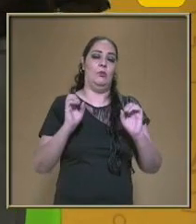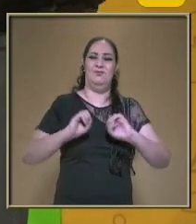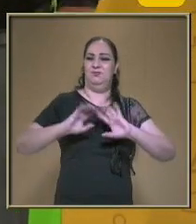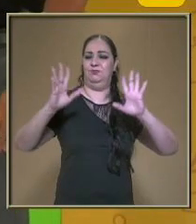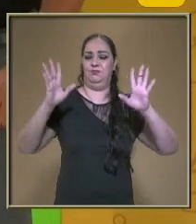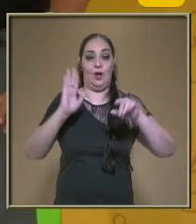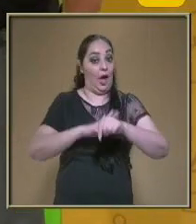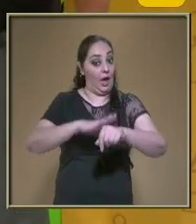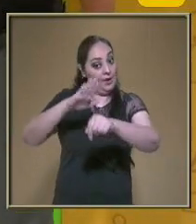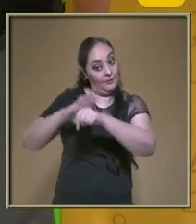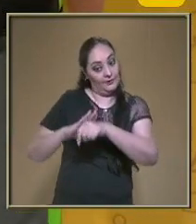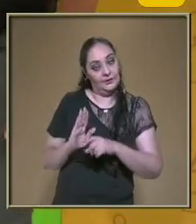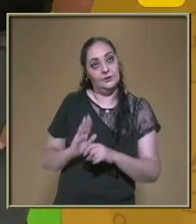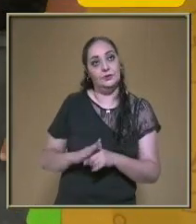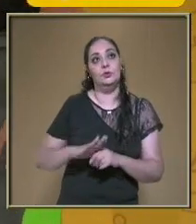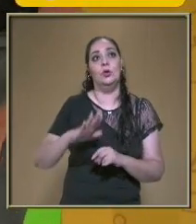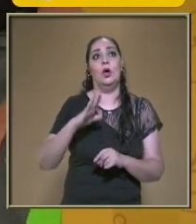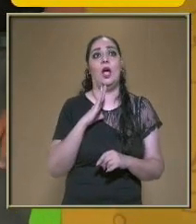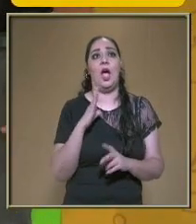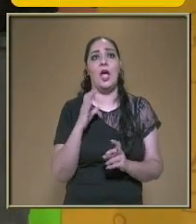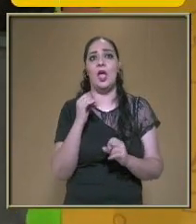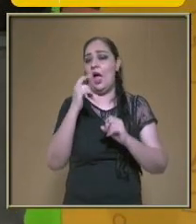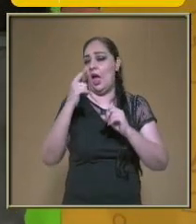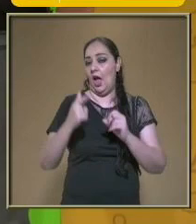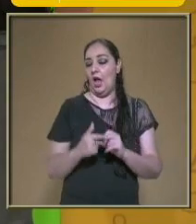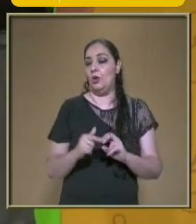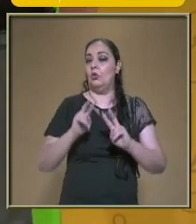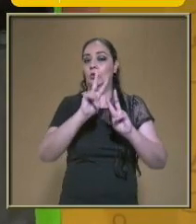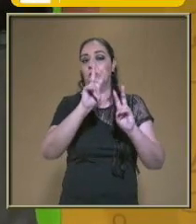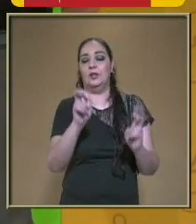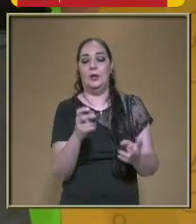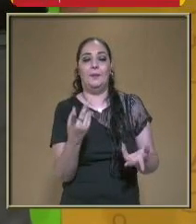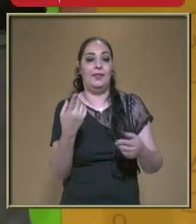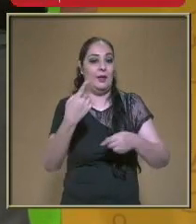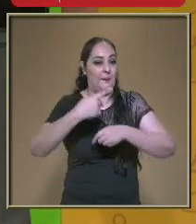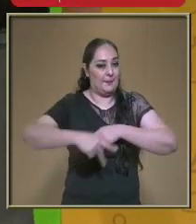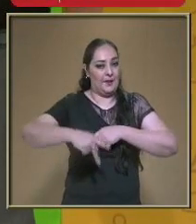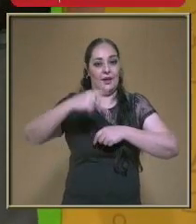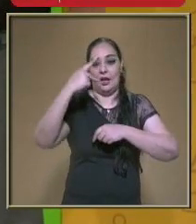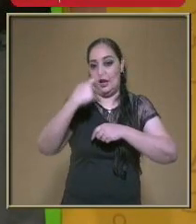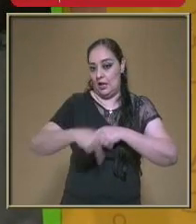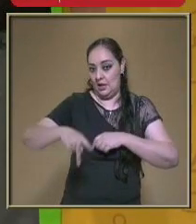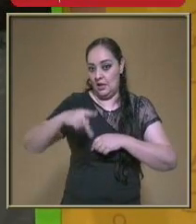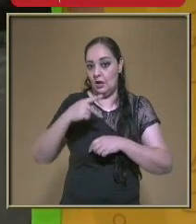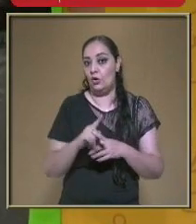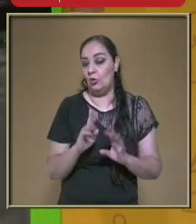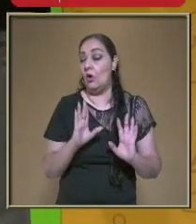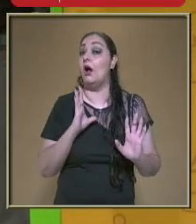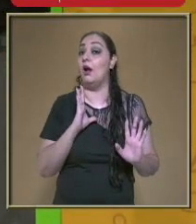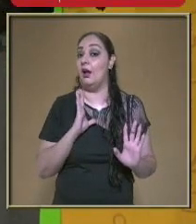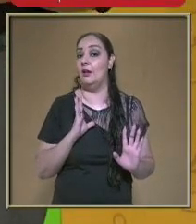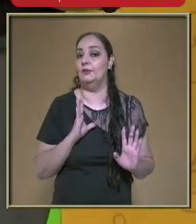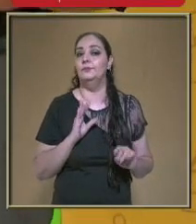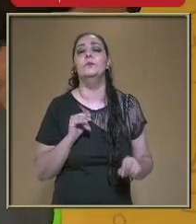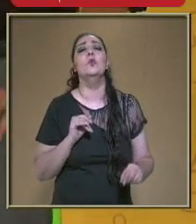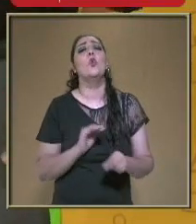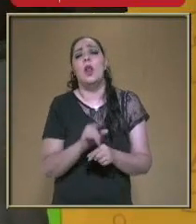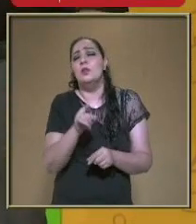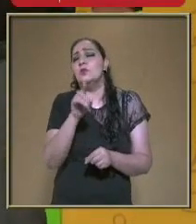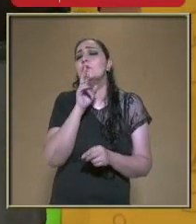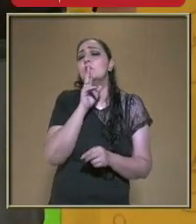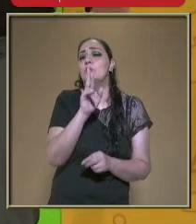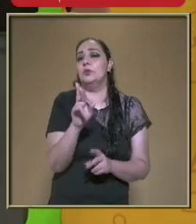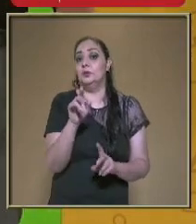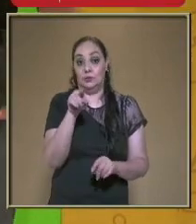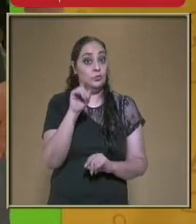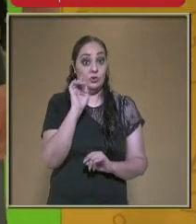okay? Here, something related with danger, okay? So, what is your answer? Have